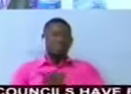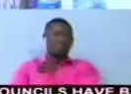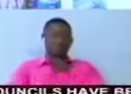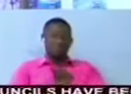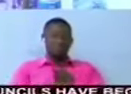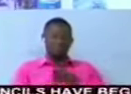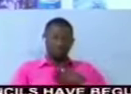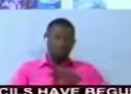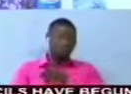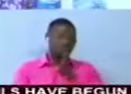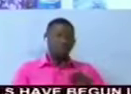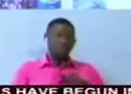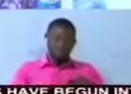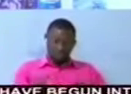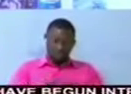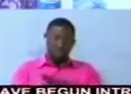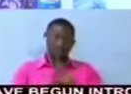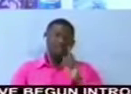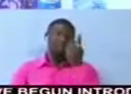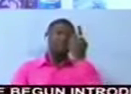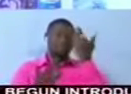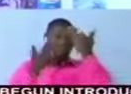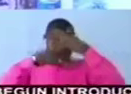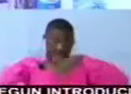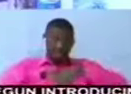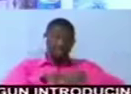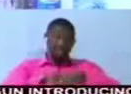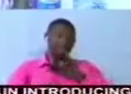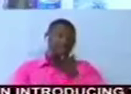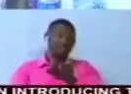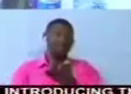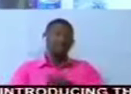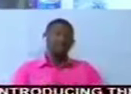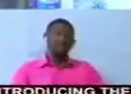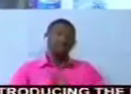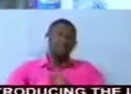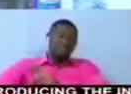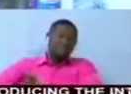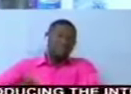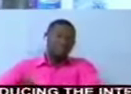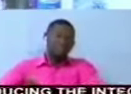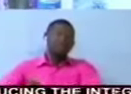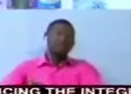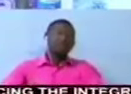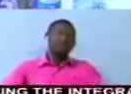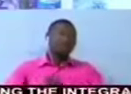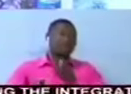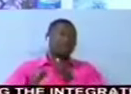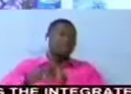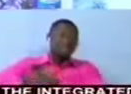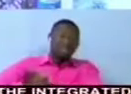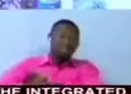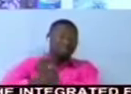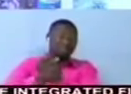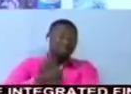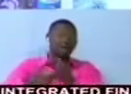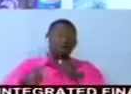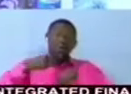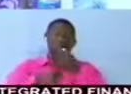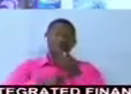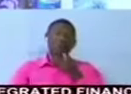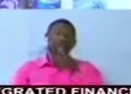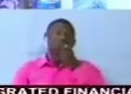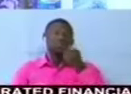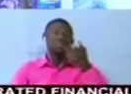That's where we were taking our force night. Walla ñu denc for 28 days. That's where we were kept for 28